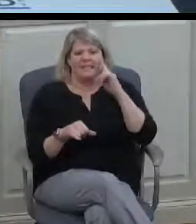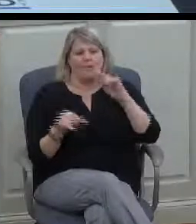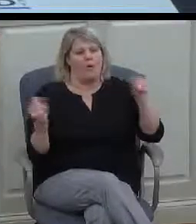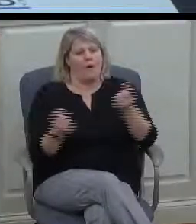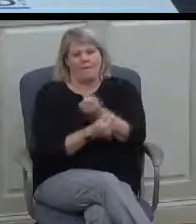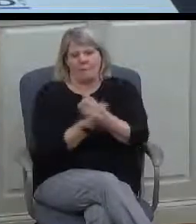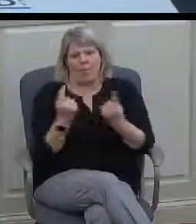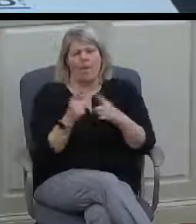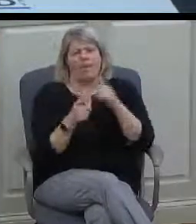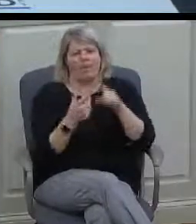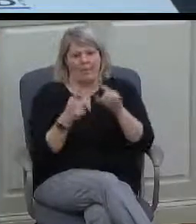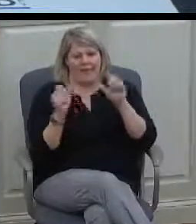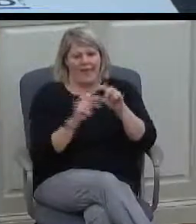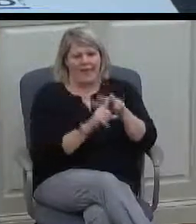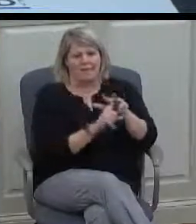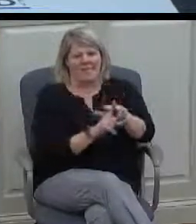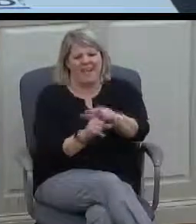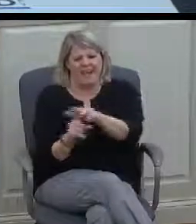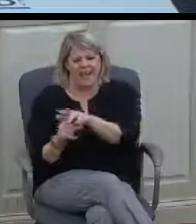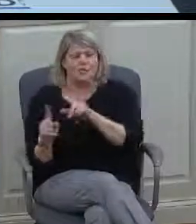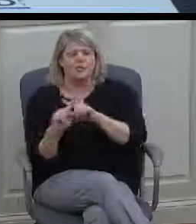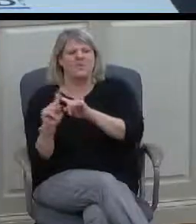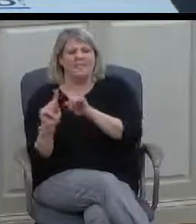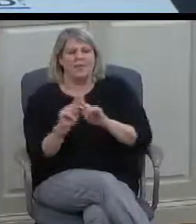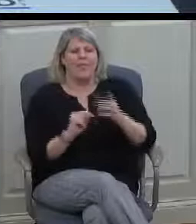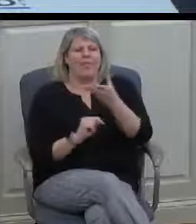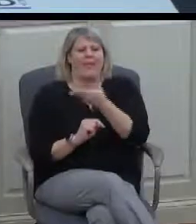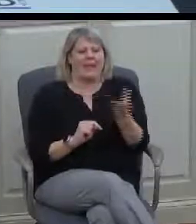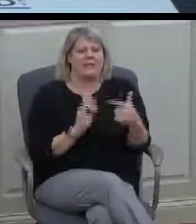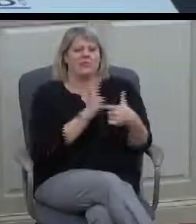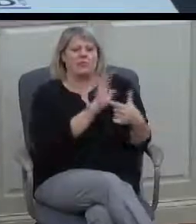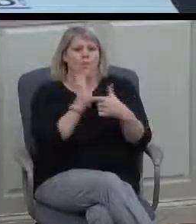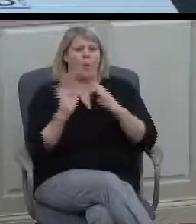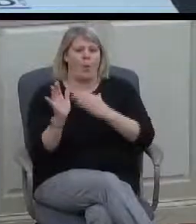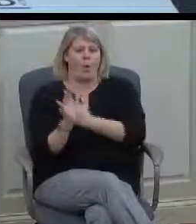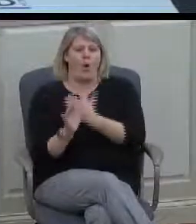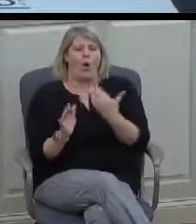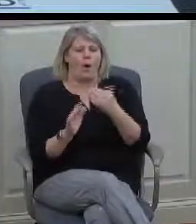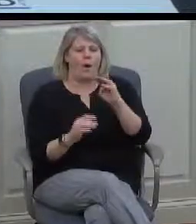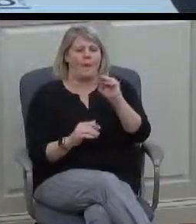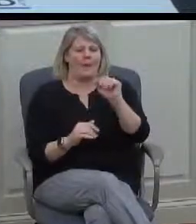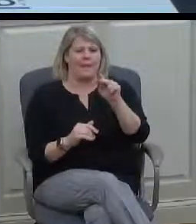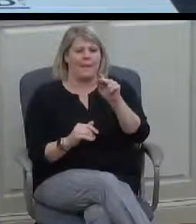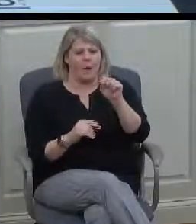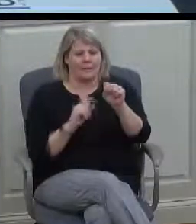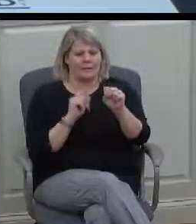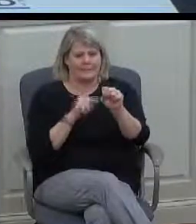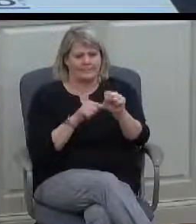applied, and show examples of all the different entity marks and all those things.